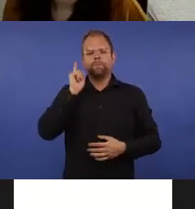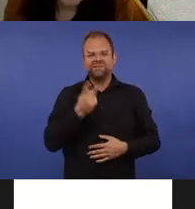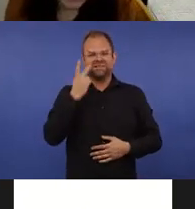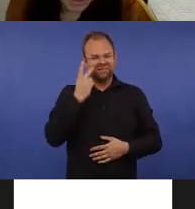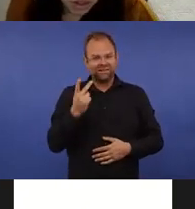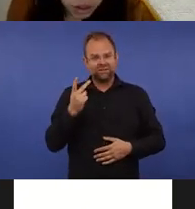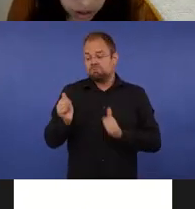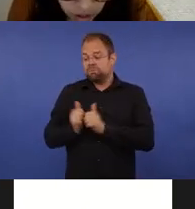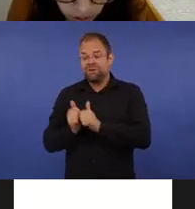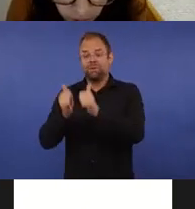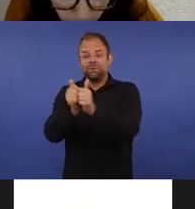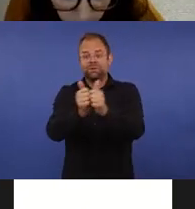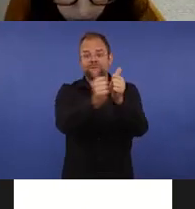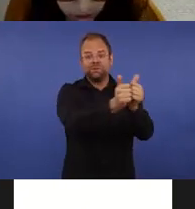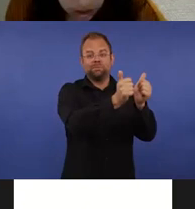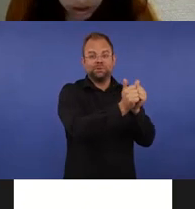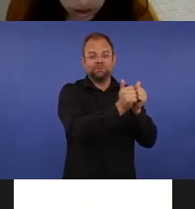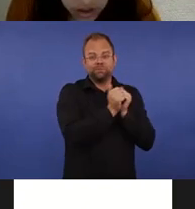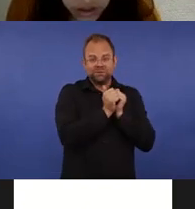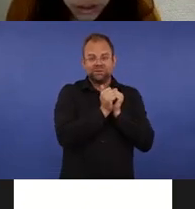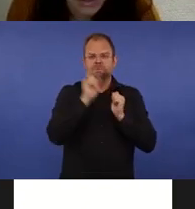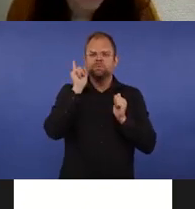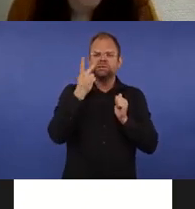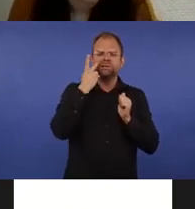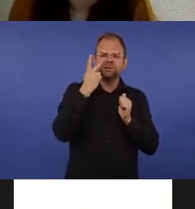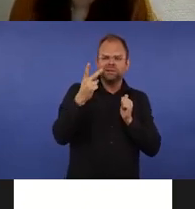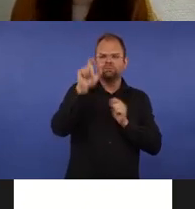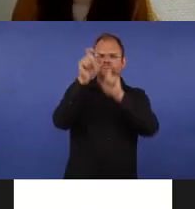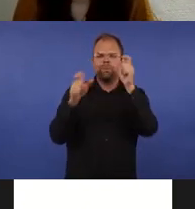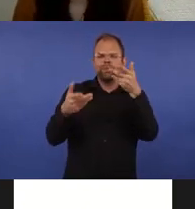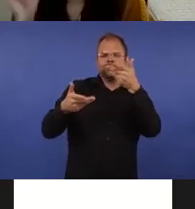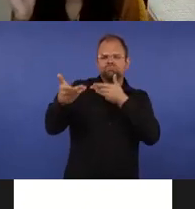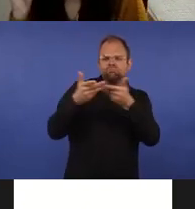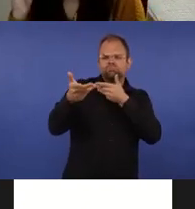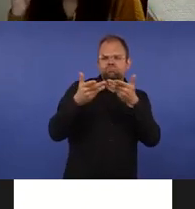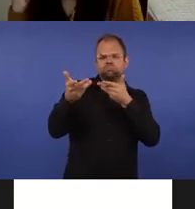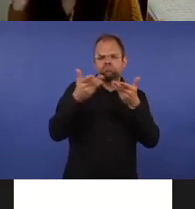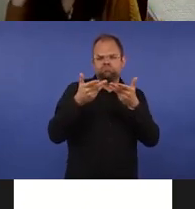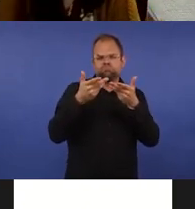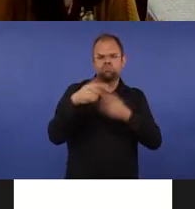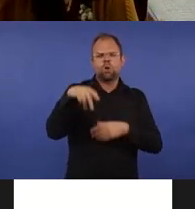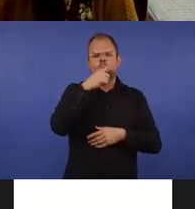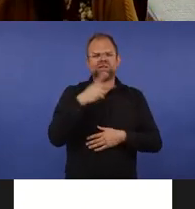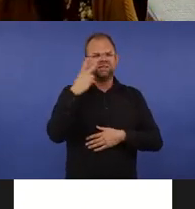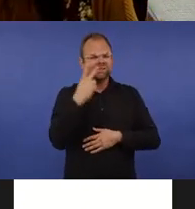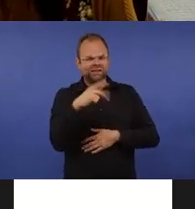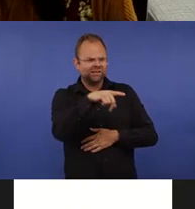only link up to services, but also to get the services which are being provided done so in a way